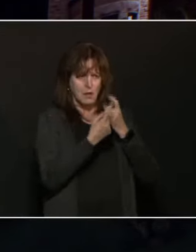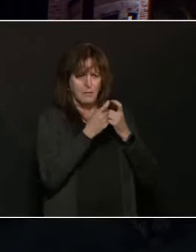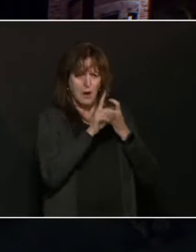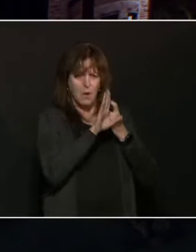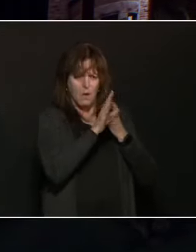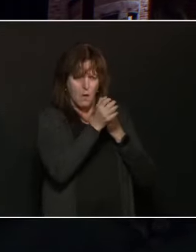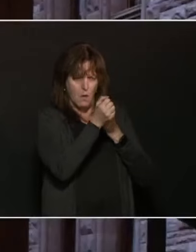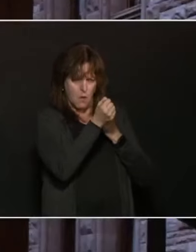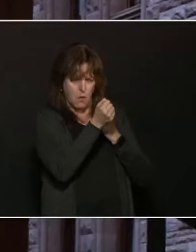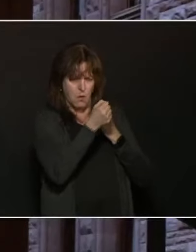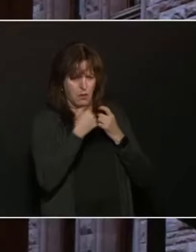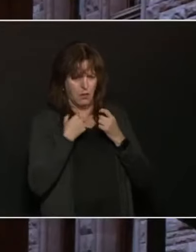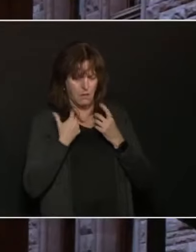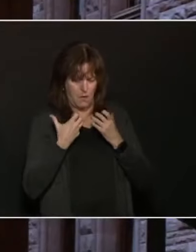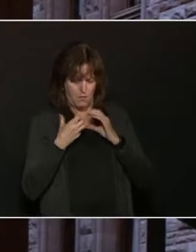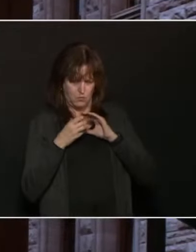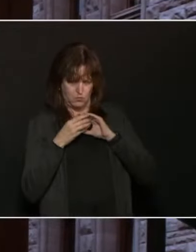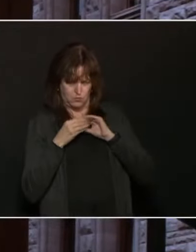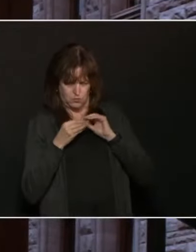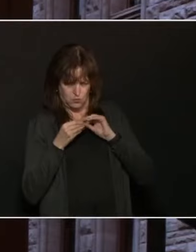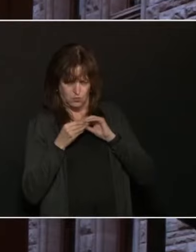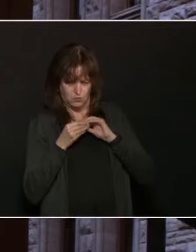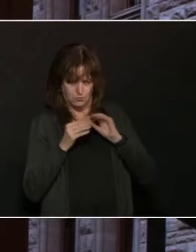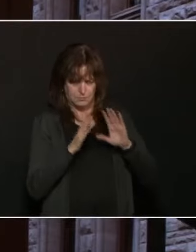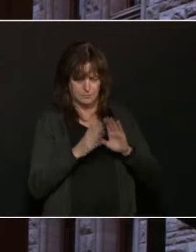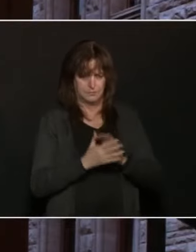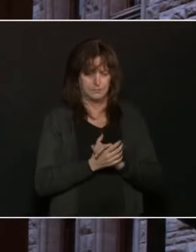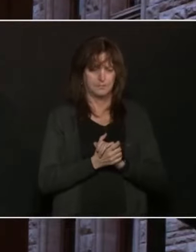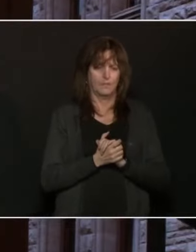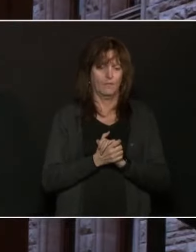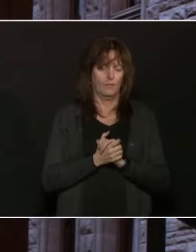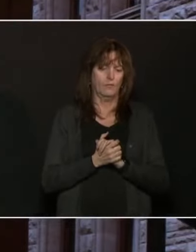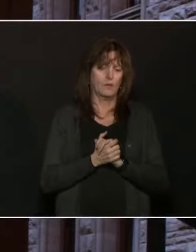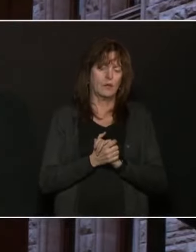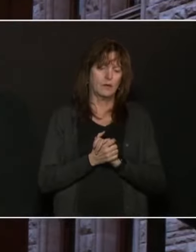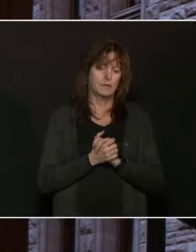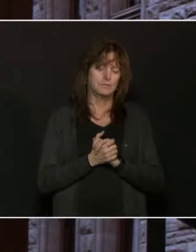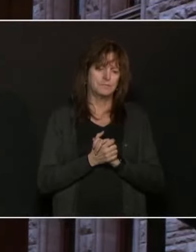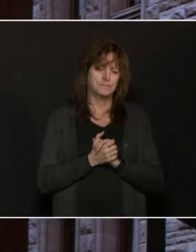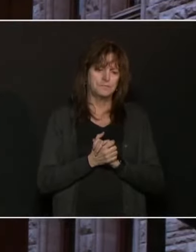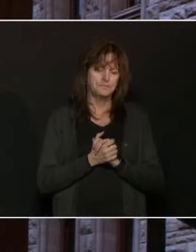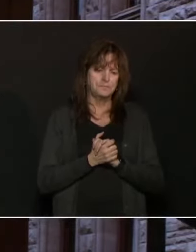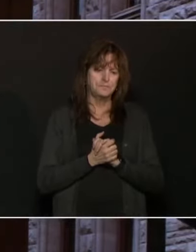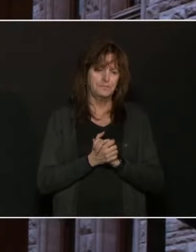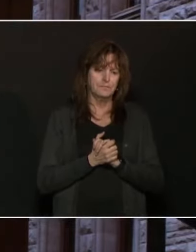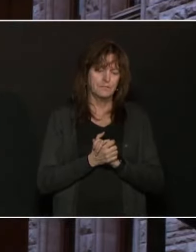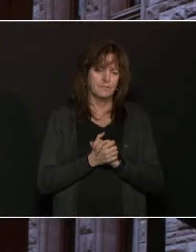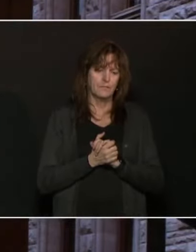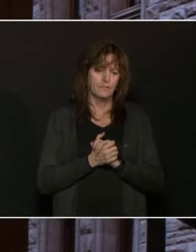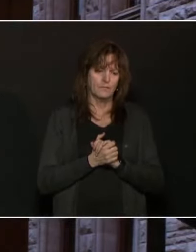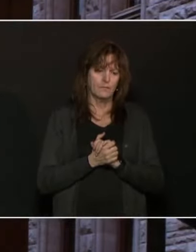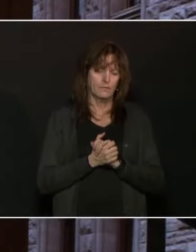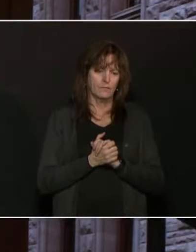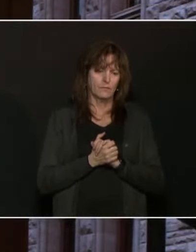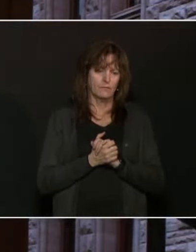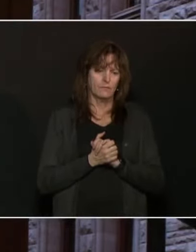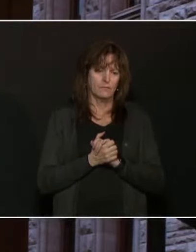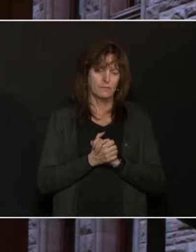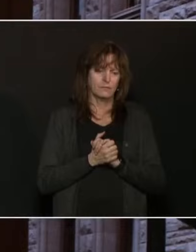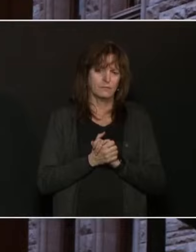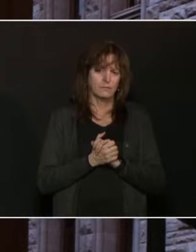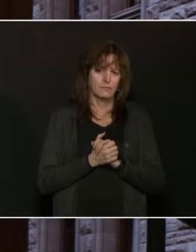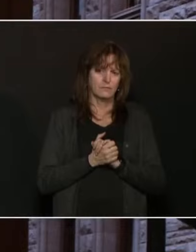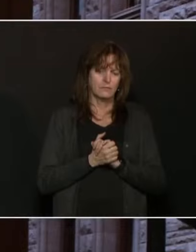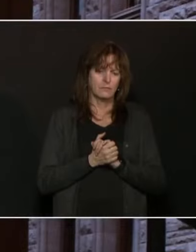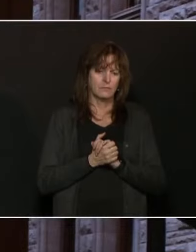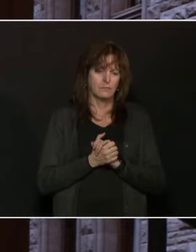the numbers and data today, and then I'll have some comments to make in accordance with Dr. Brown's presentation. Since